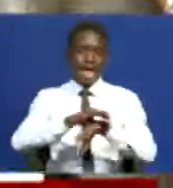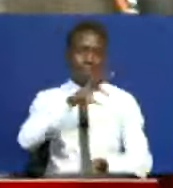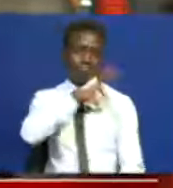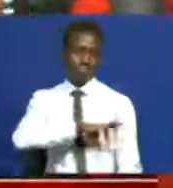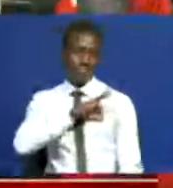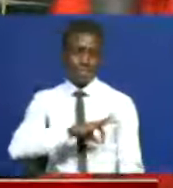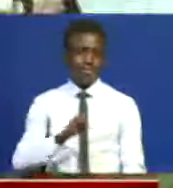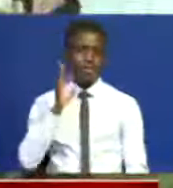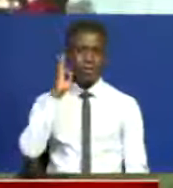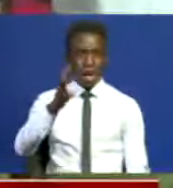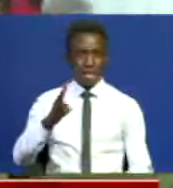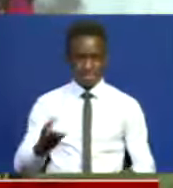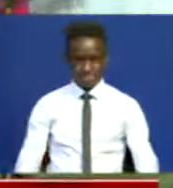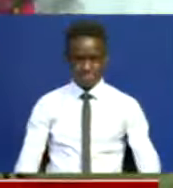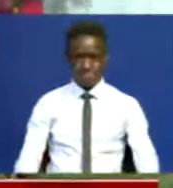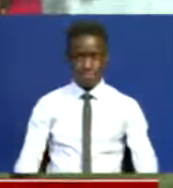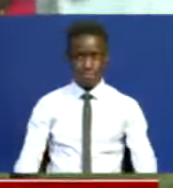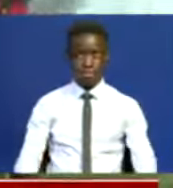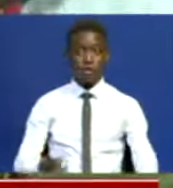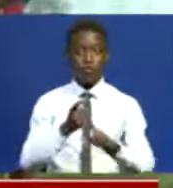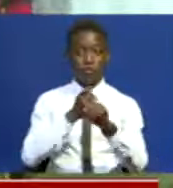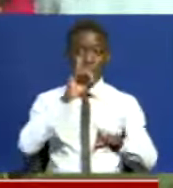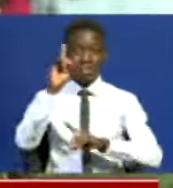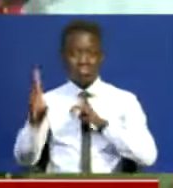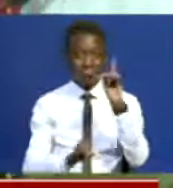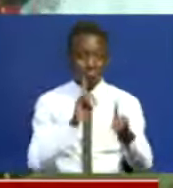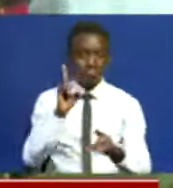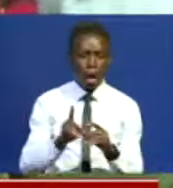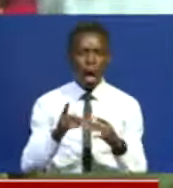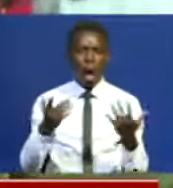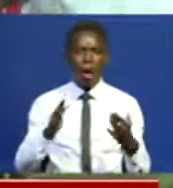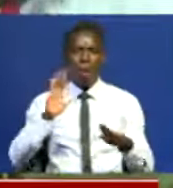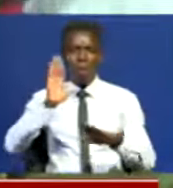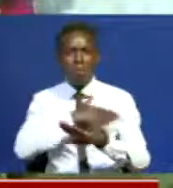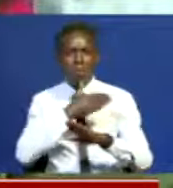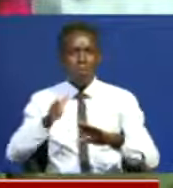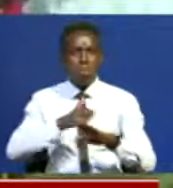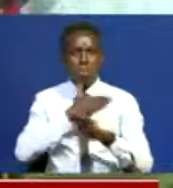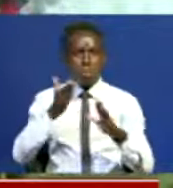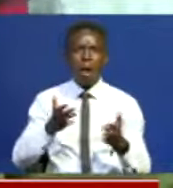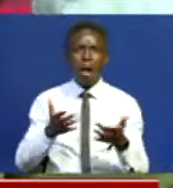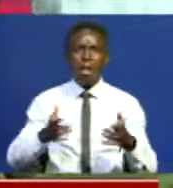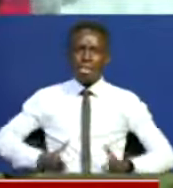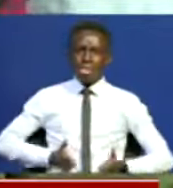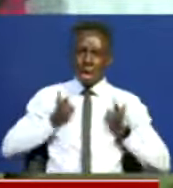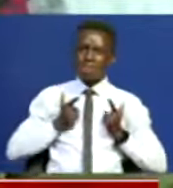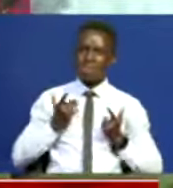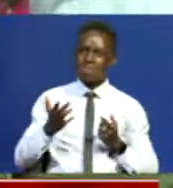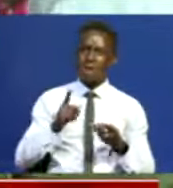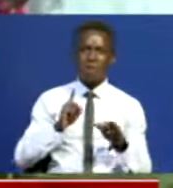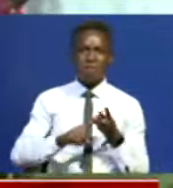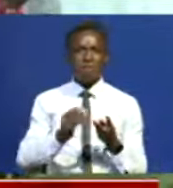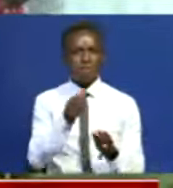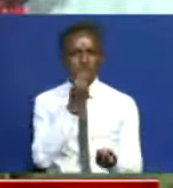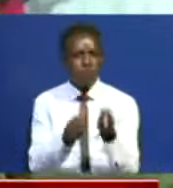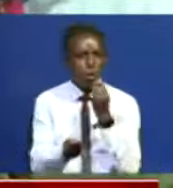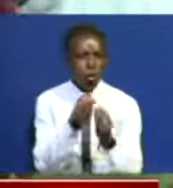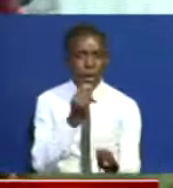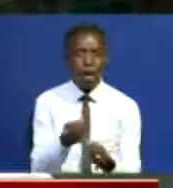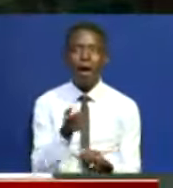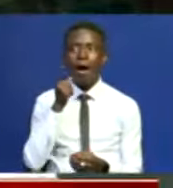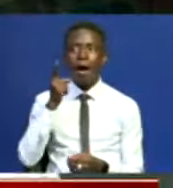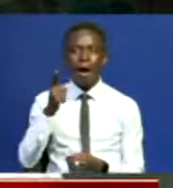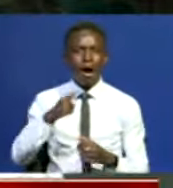From the Il Chamos dances, live bands, and arrays of foods, the tourist was spoiled for